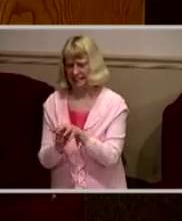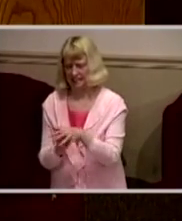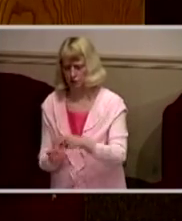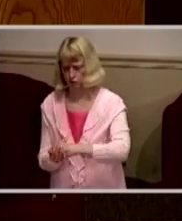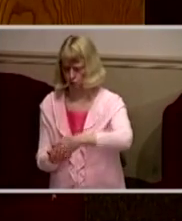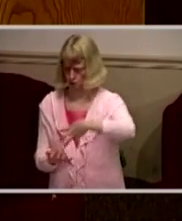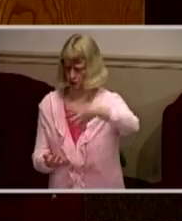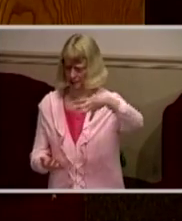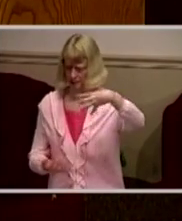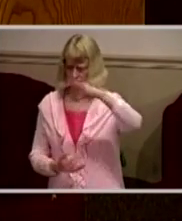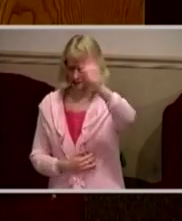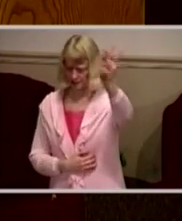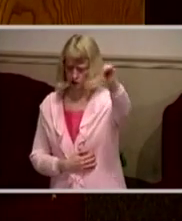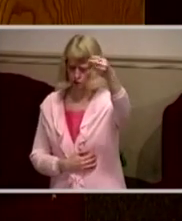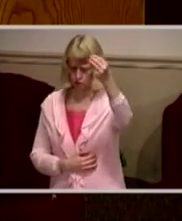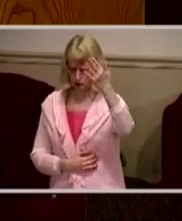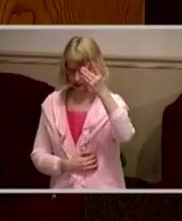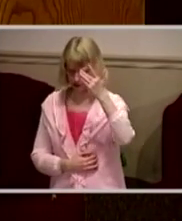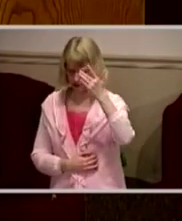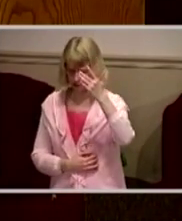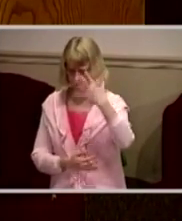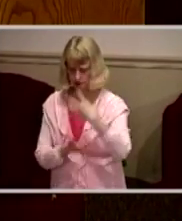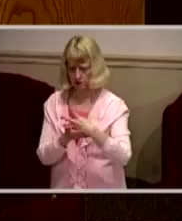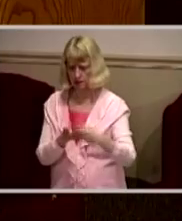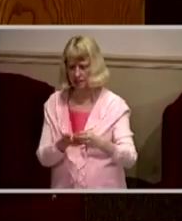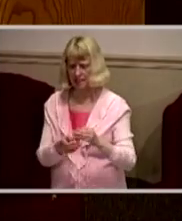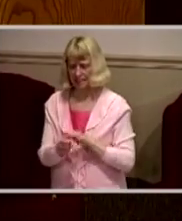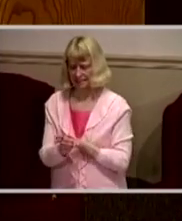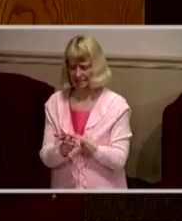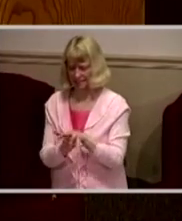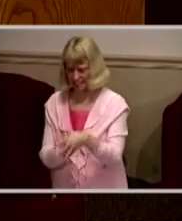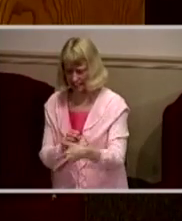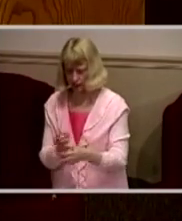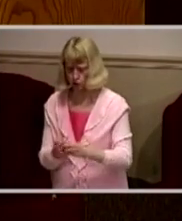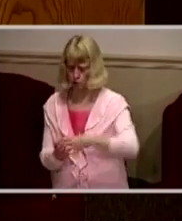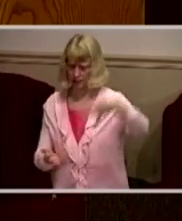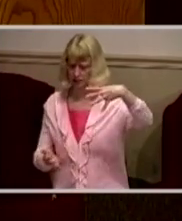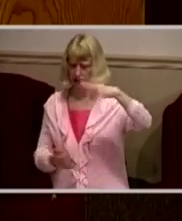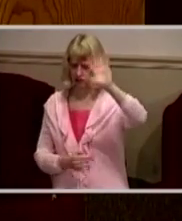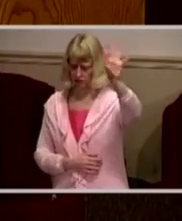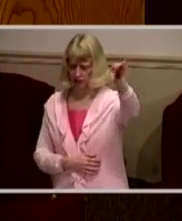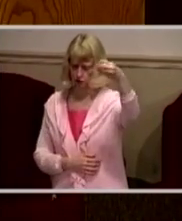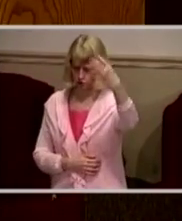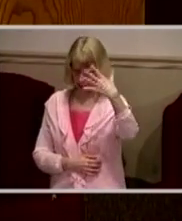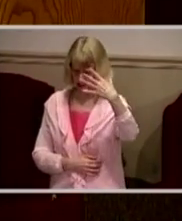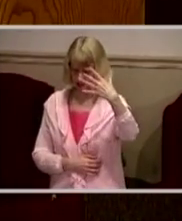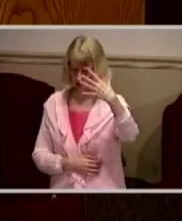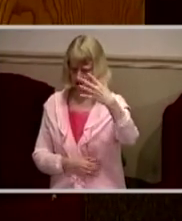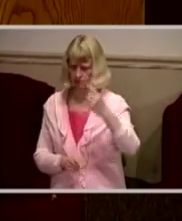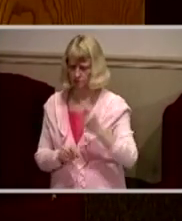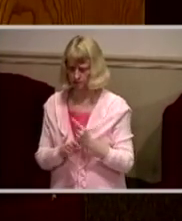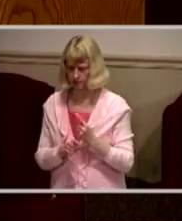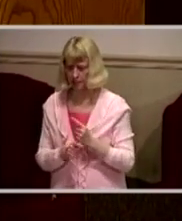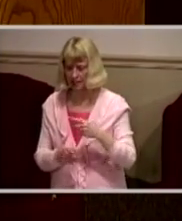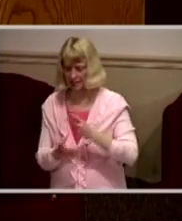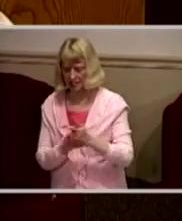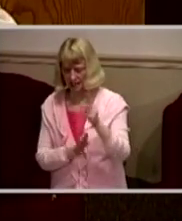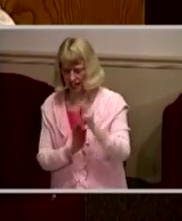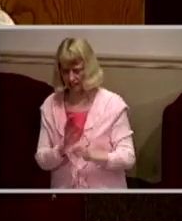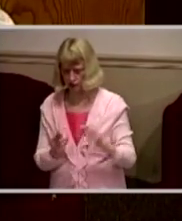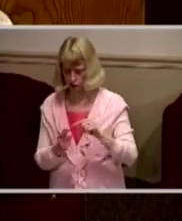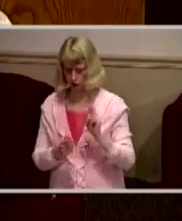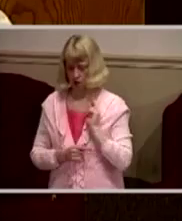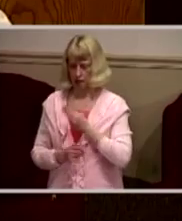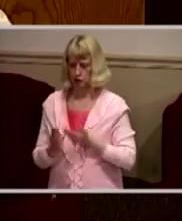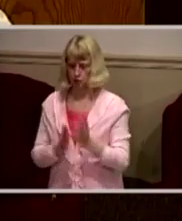exceeding riches of his grace. Say that with me. Exceeding riches of his grace in his kindness